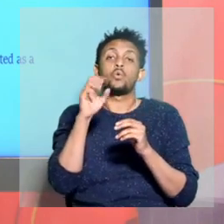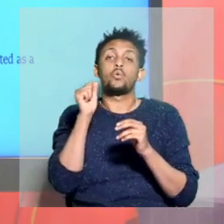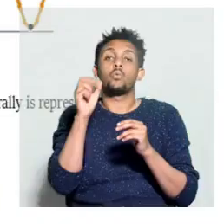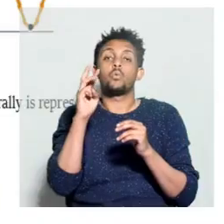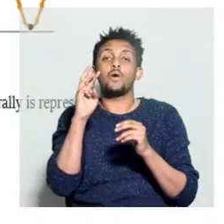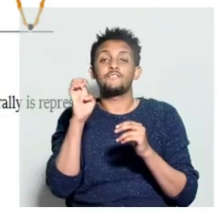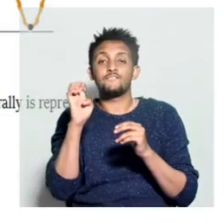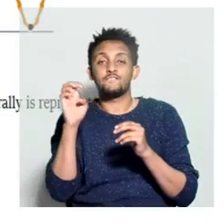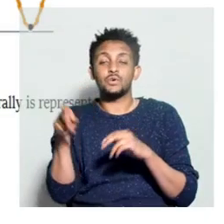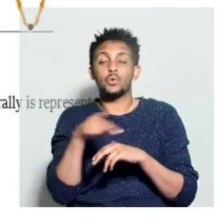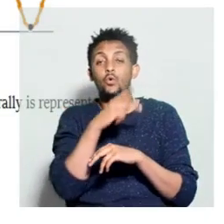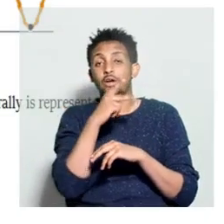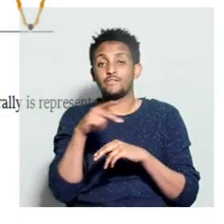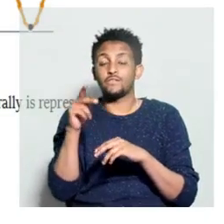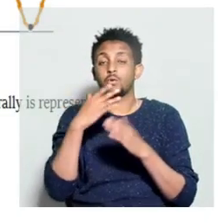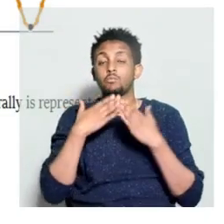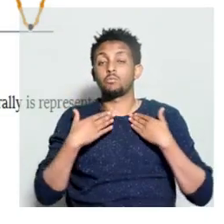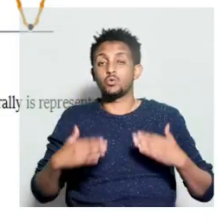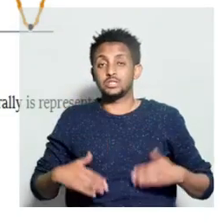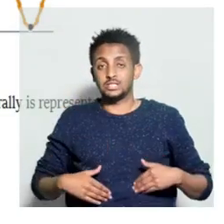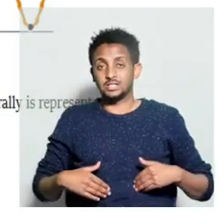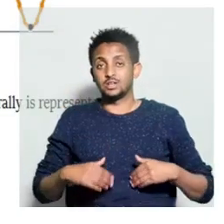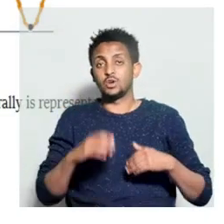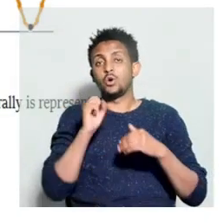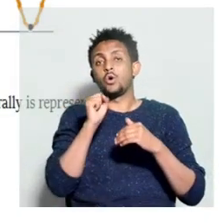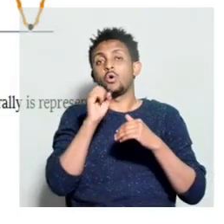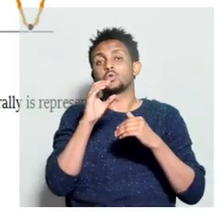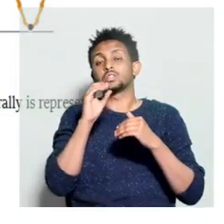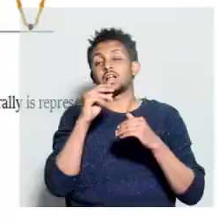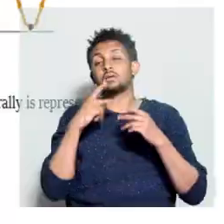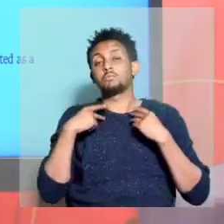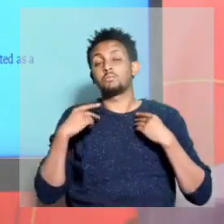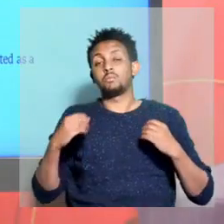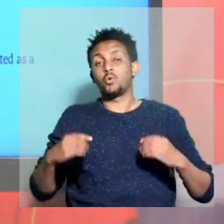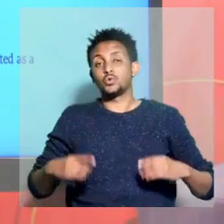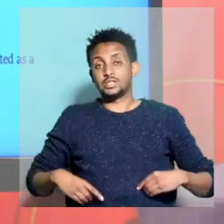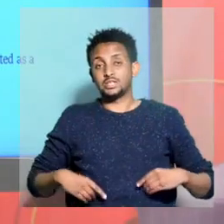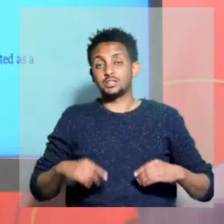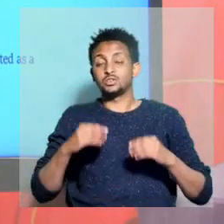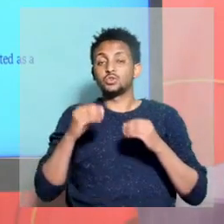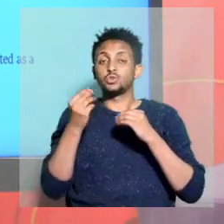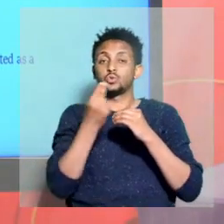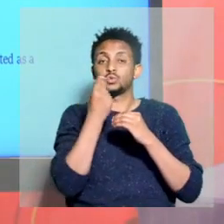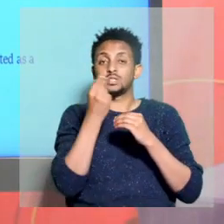sinusoid or oscillatory bodies. Oscillatory bodies might be represented using